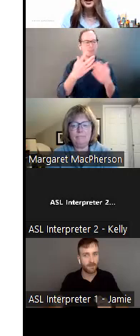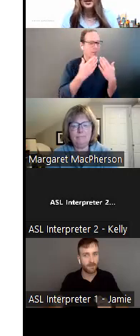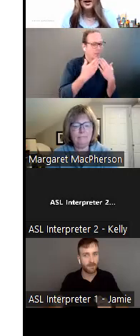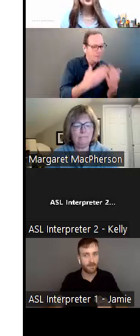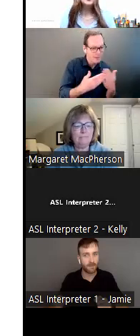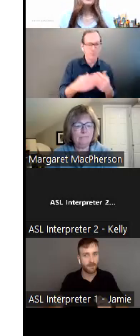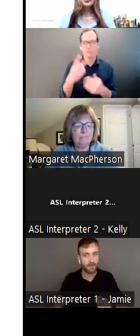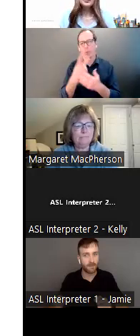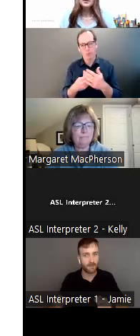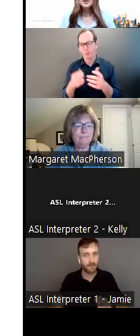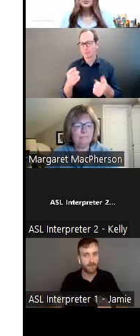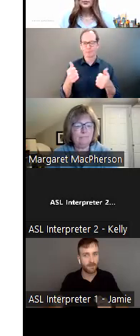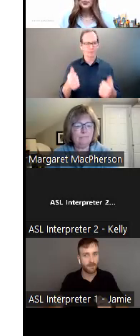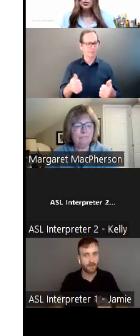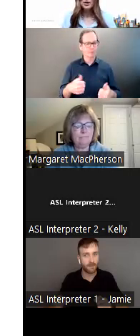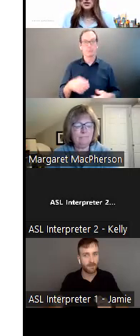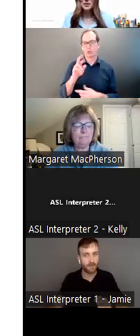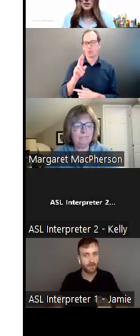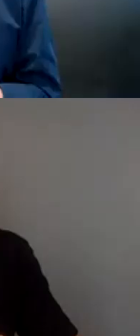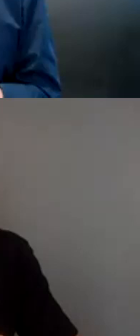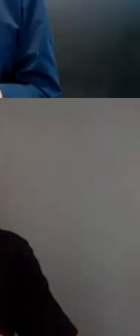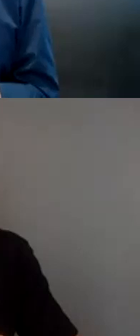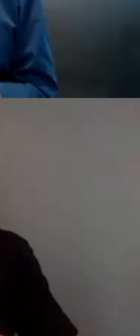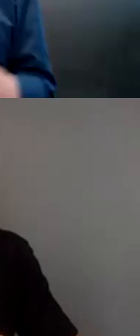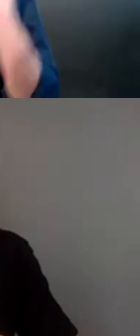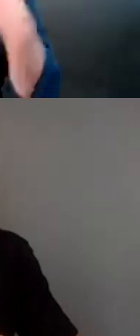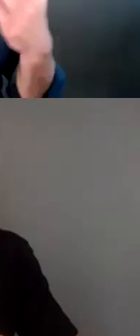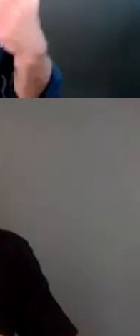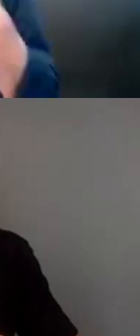presentation today. I know I've learned some new concepts and